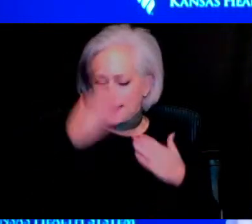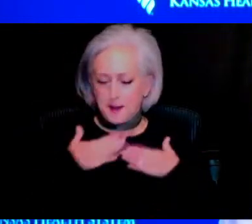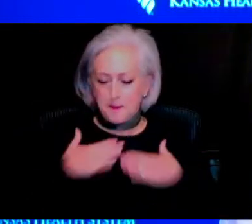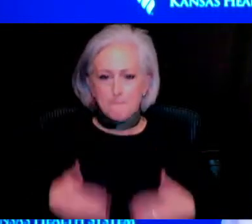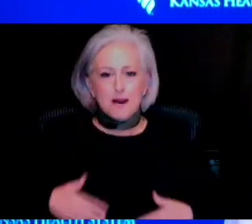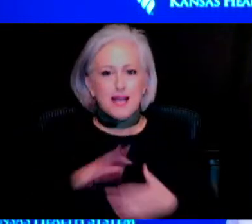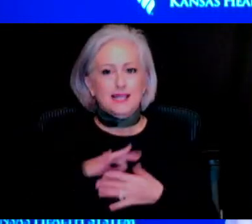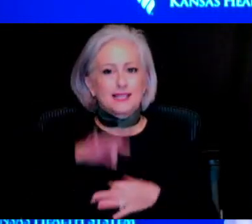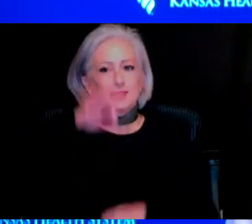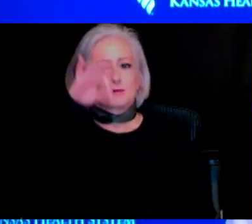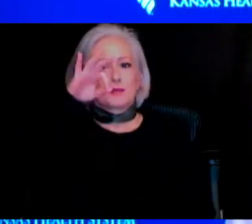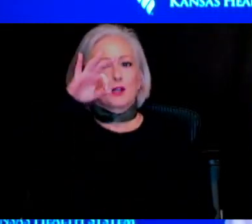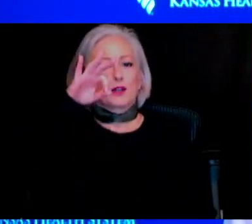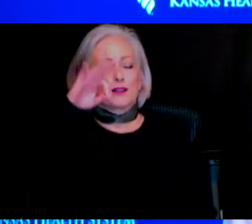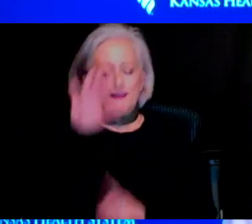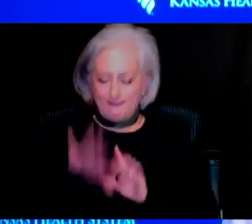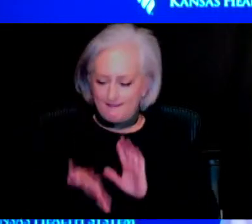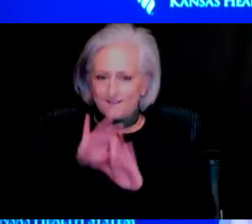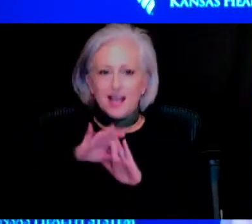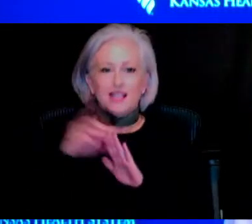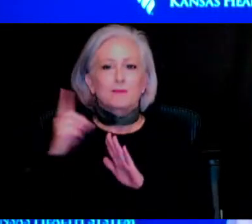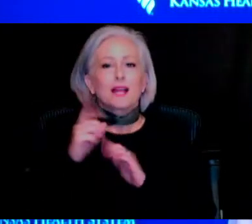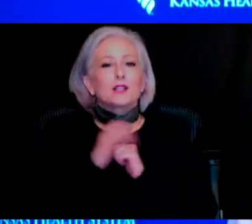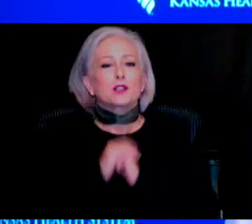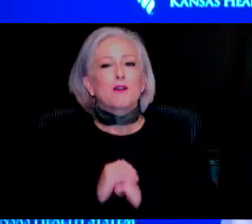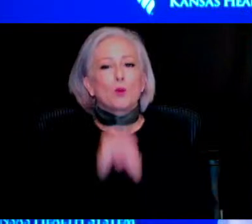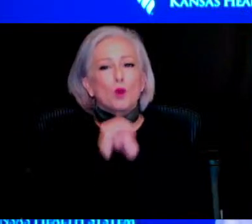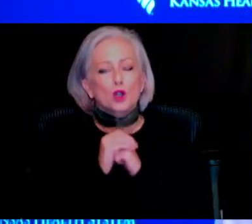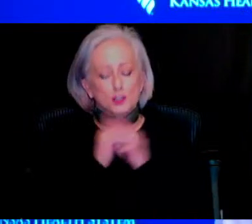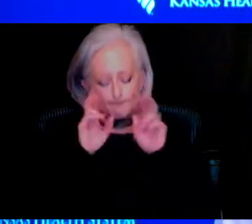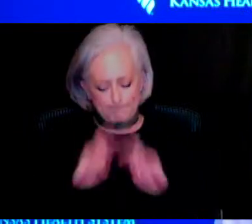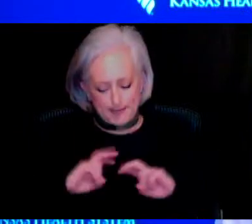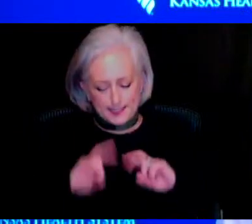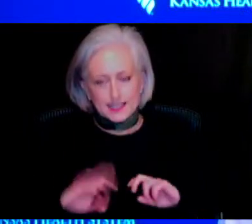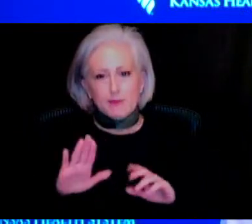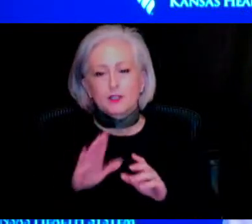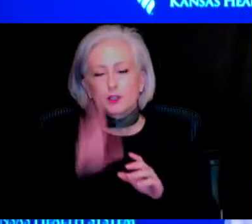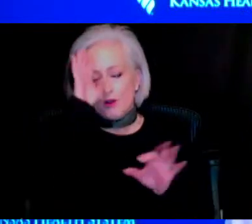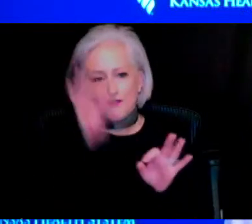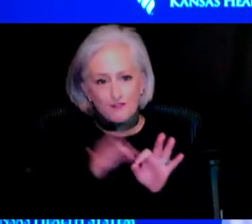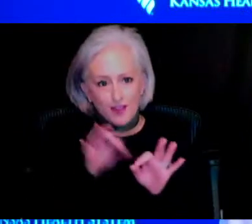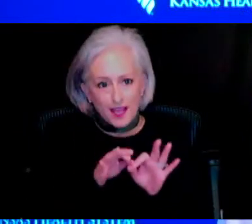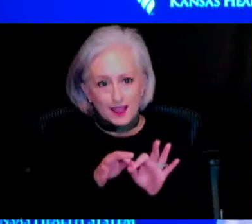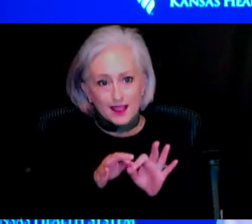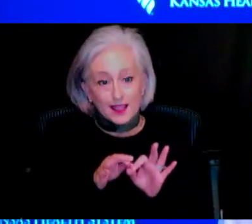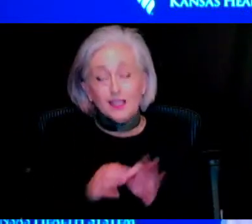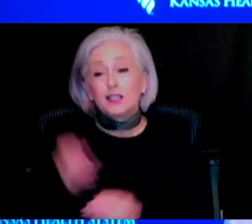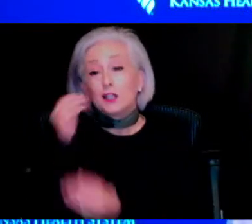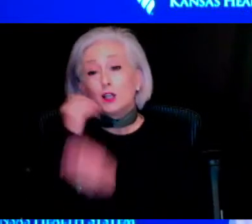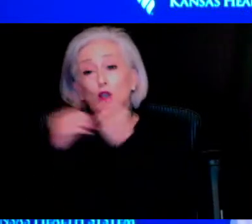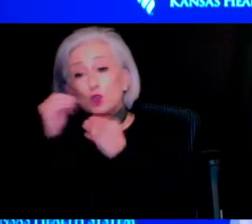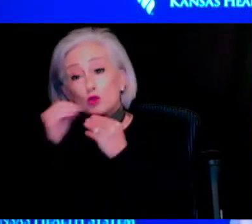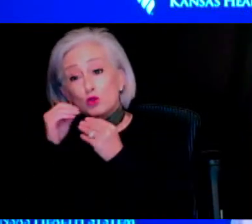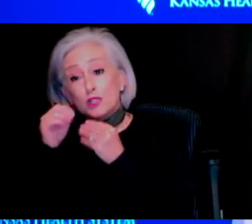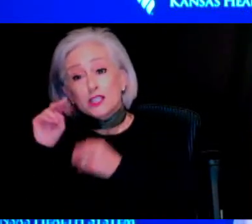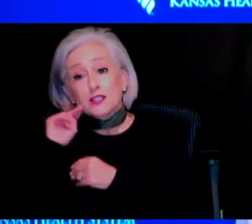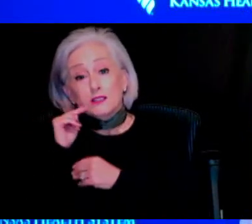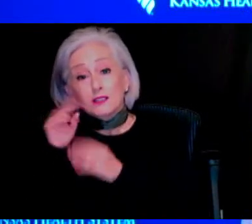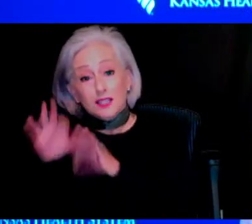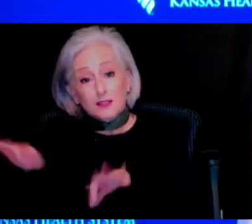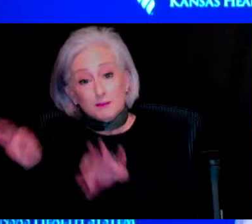place of worship, examine your faith. Physically, nutrition is so important, sleep is so important, activity is so